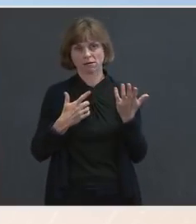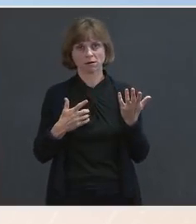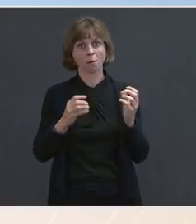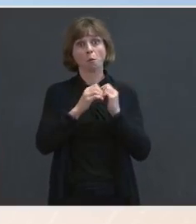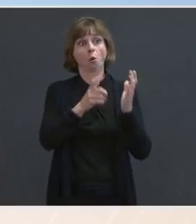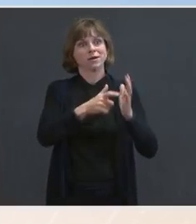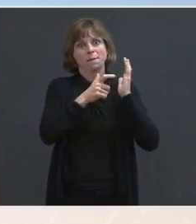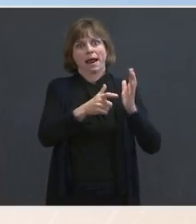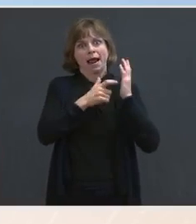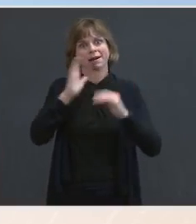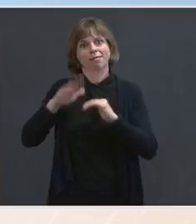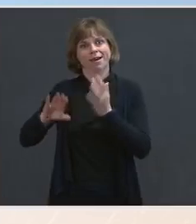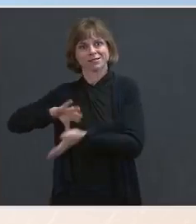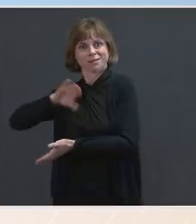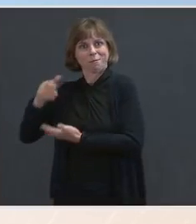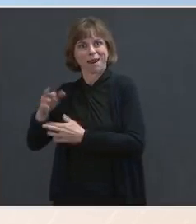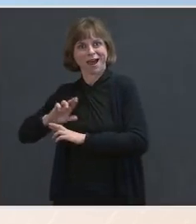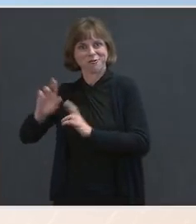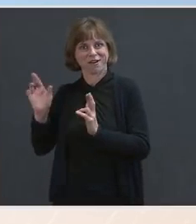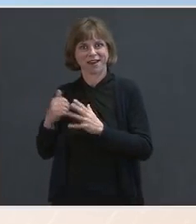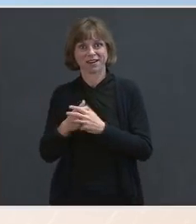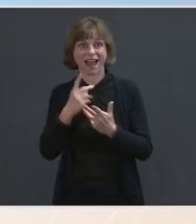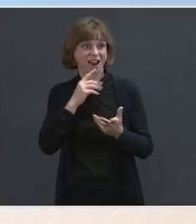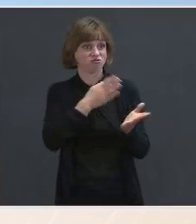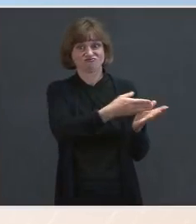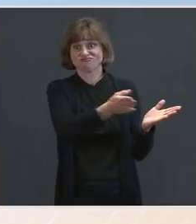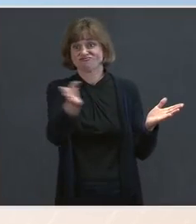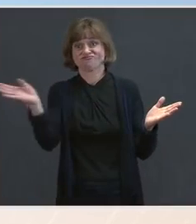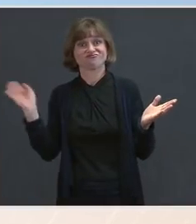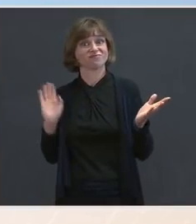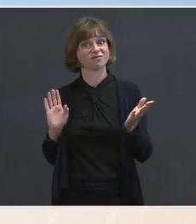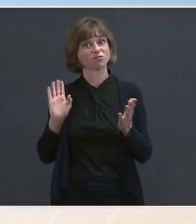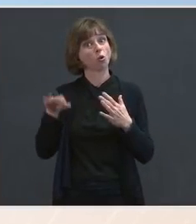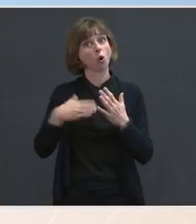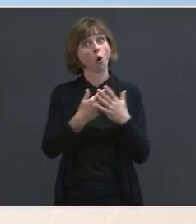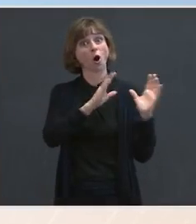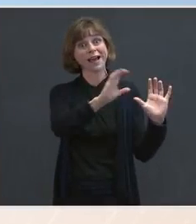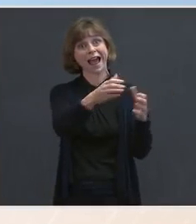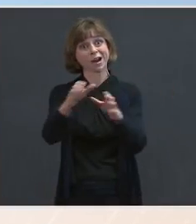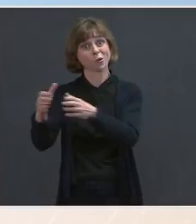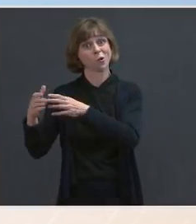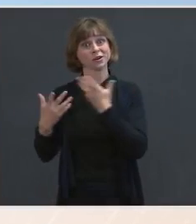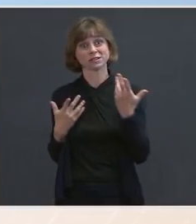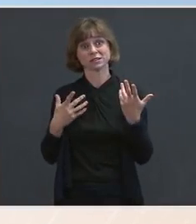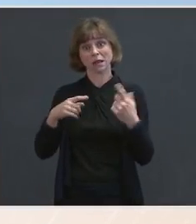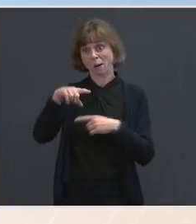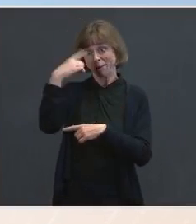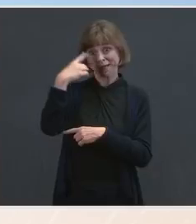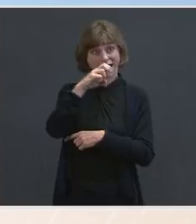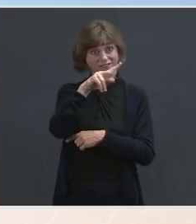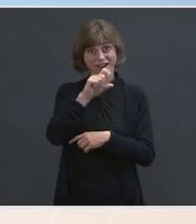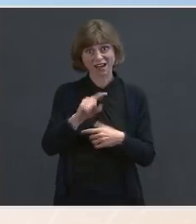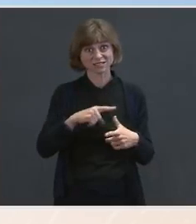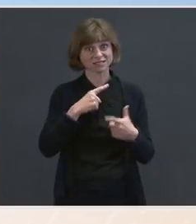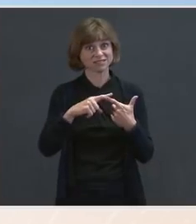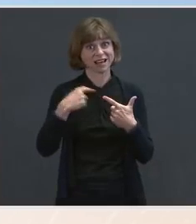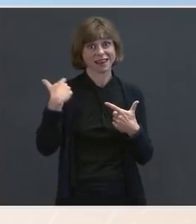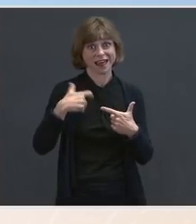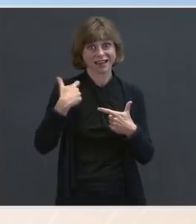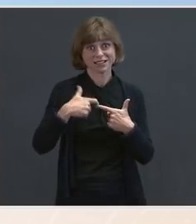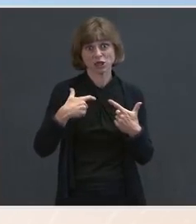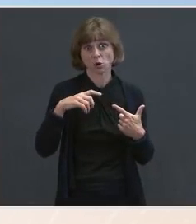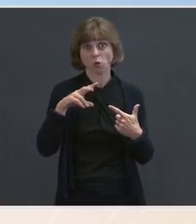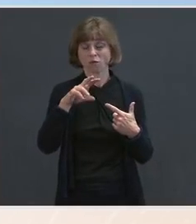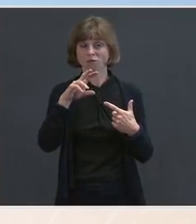that demand consistent across categories. In fact, our performance among black vets, Latino vets, and